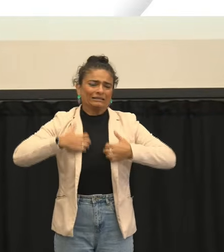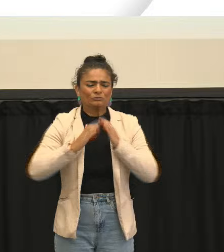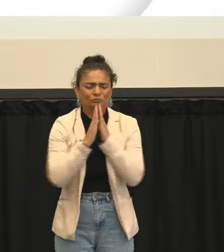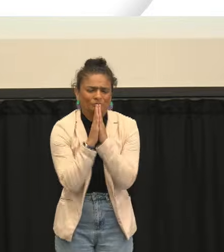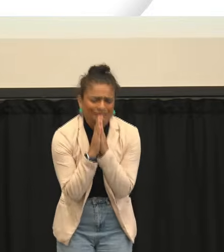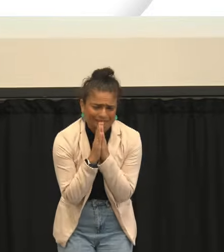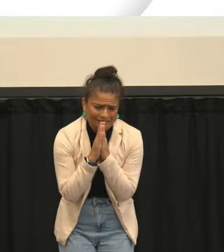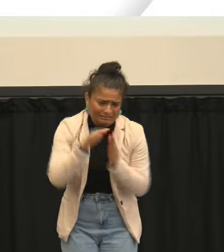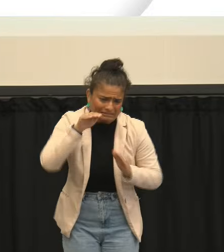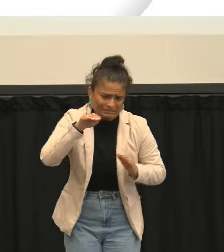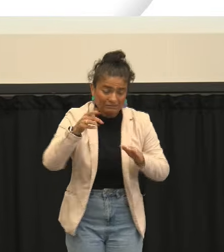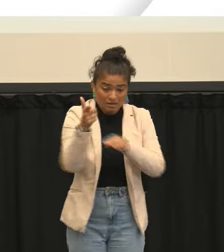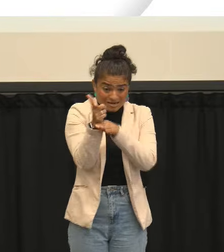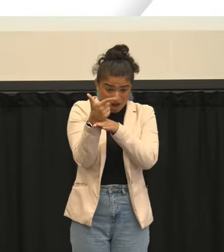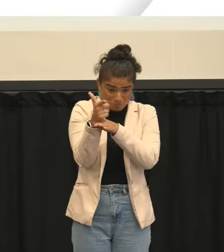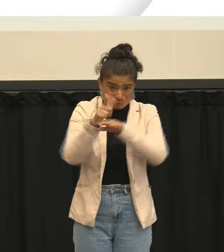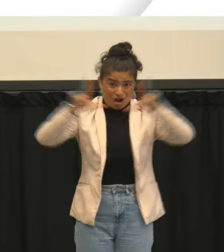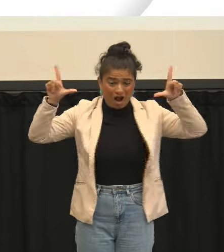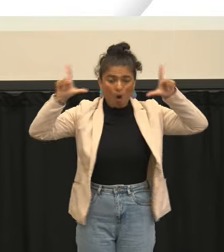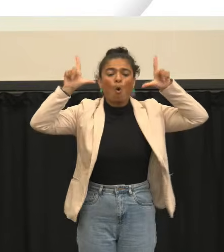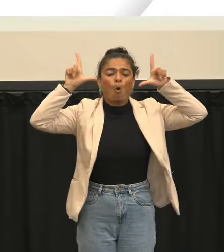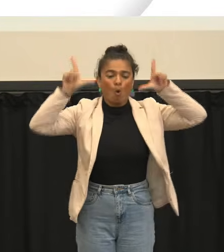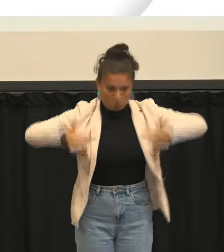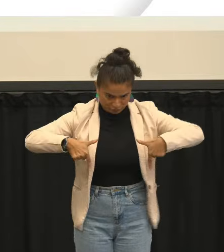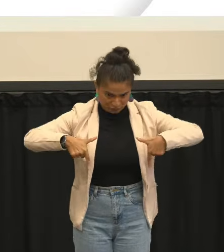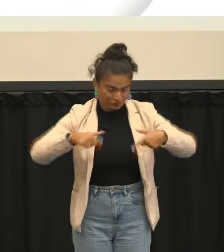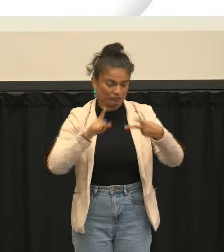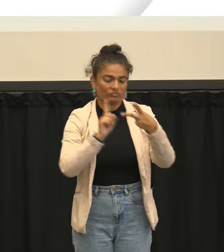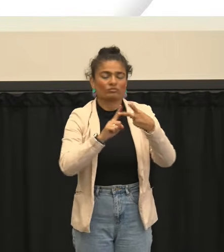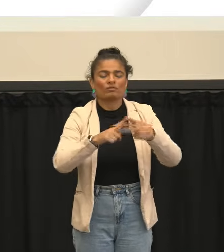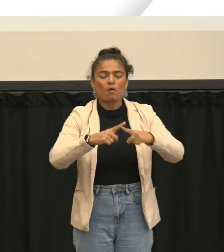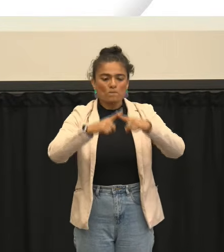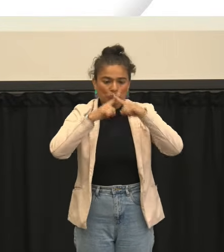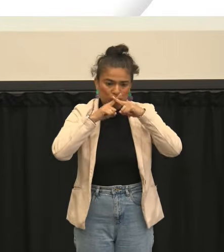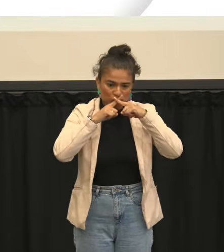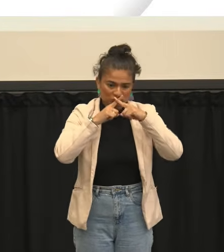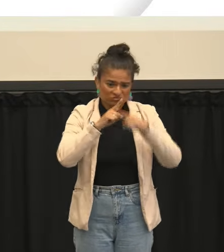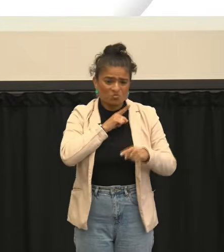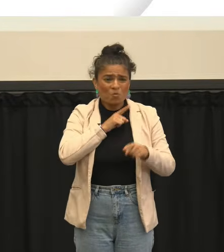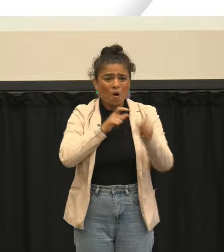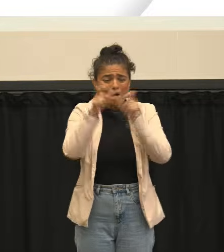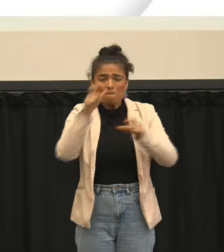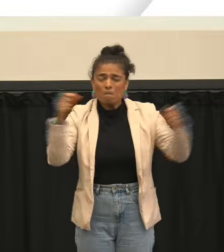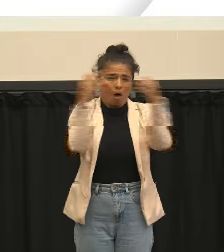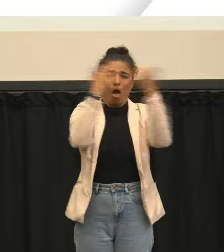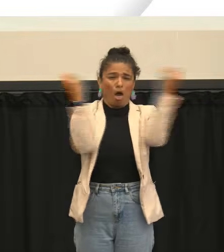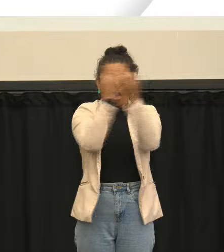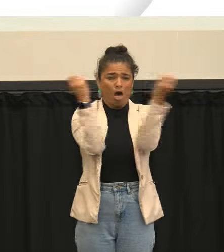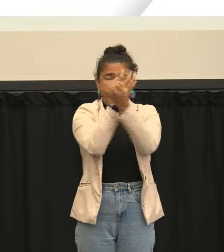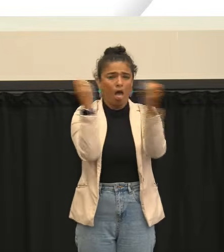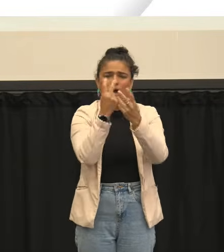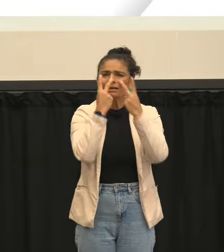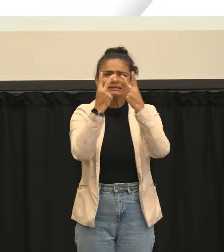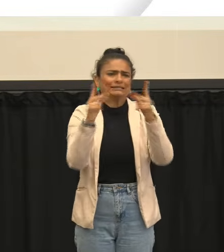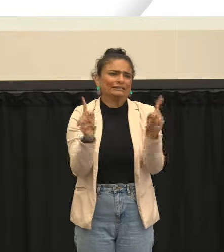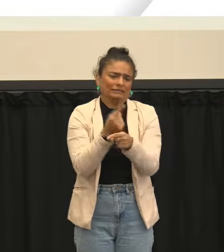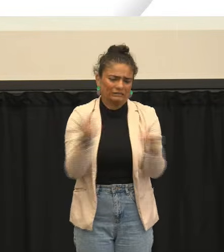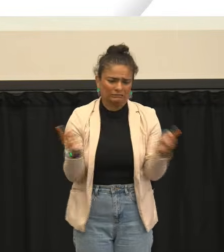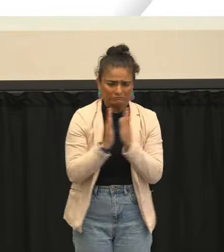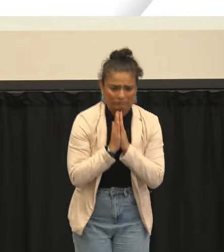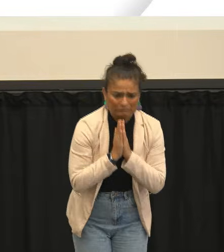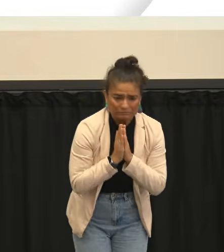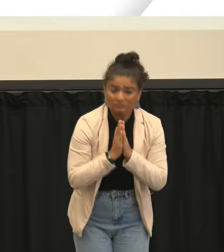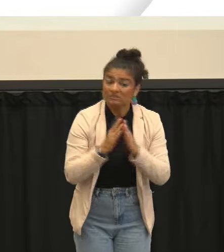online? I know you are so excited to be here. Your cameras need to be turned off and you need to be on mute.